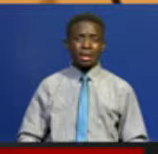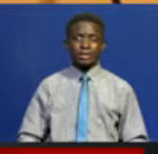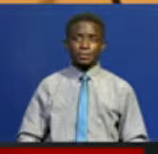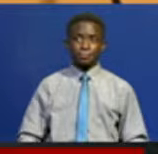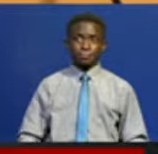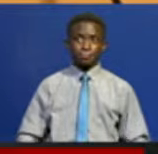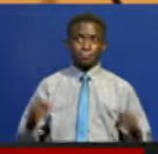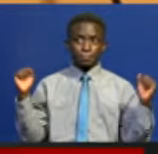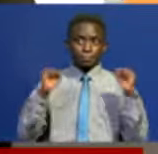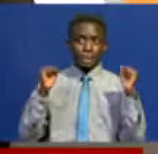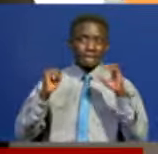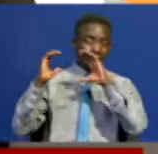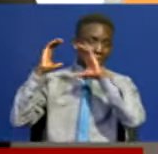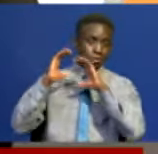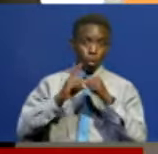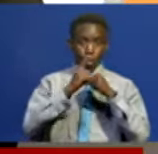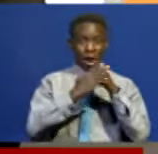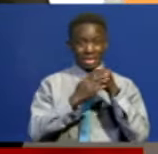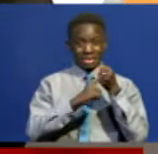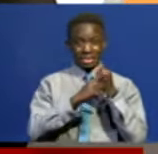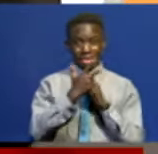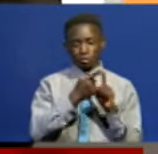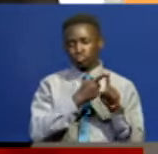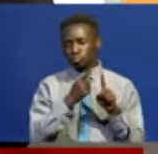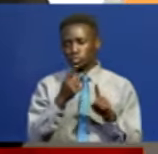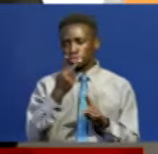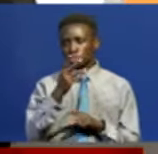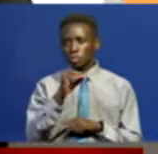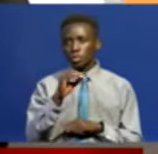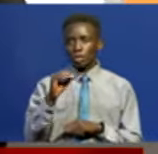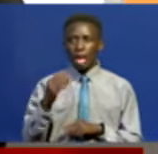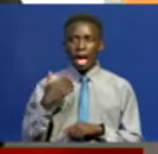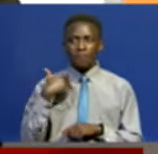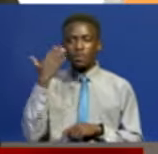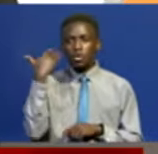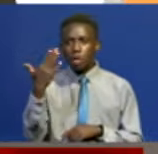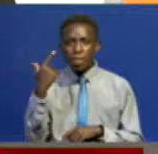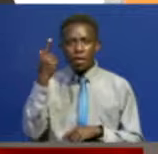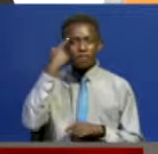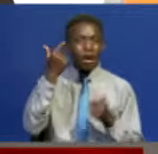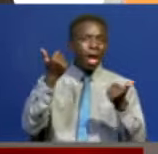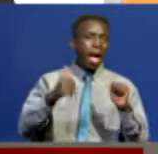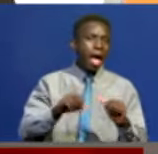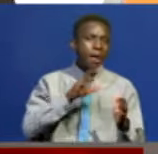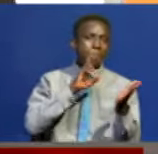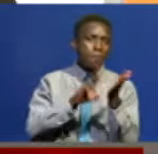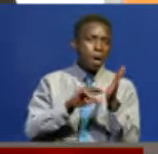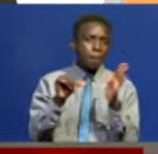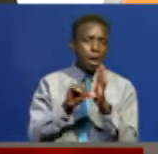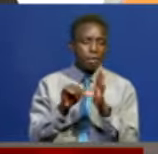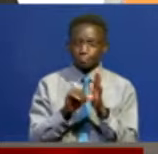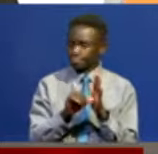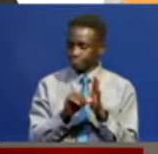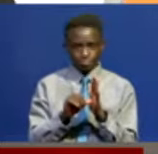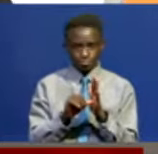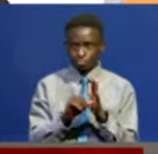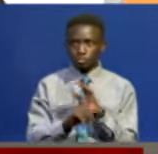years of 1963 to 2000, there is no documentation of reported cases, while in 2001,